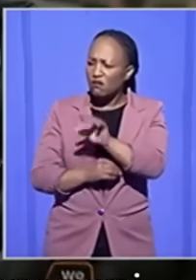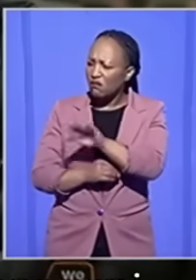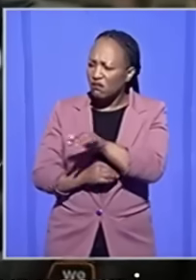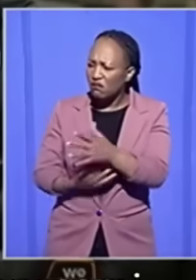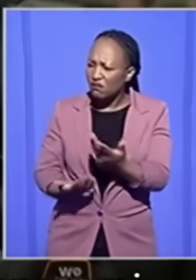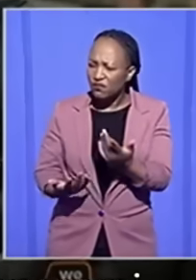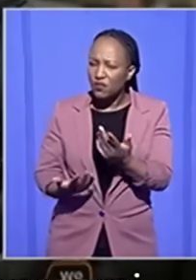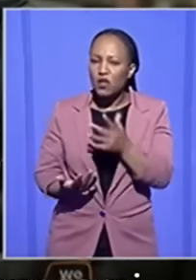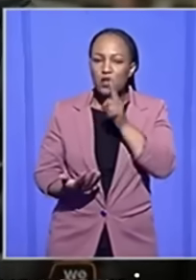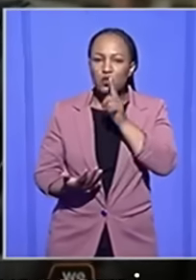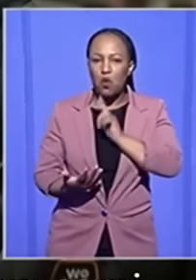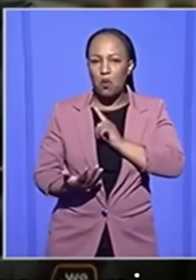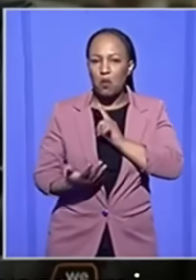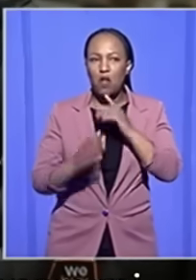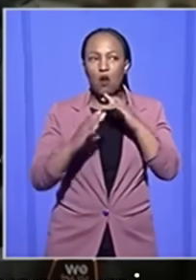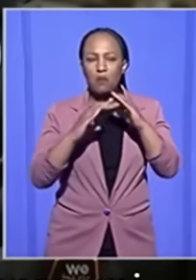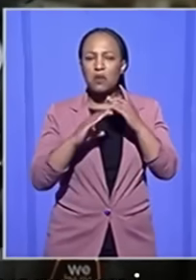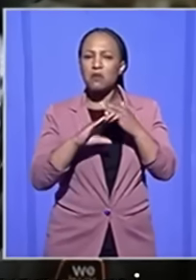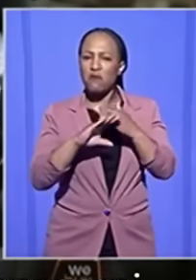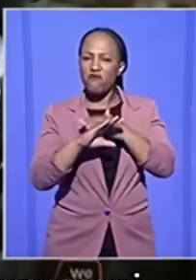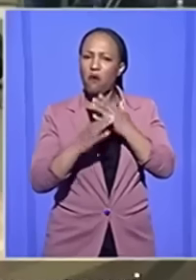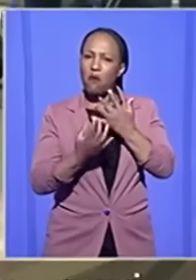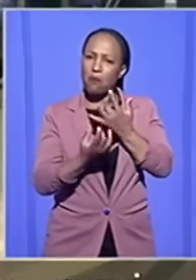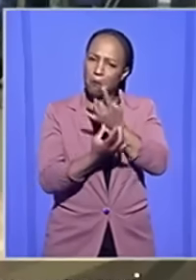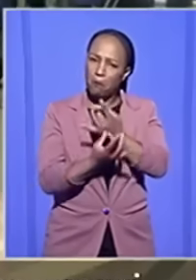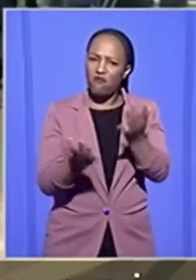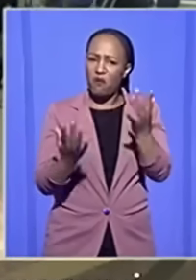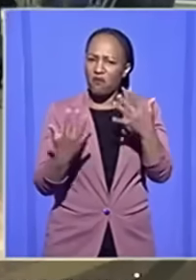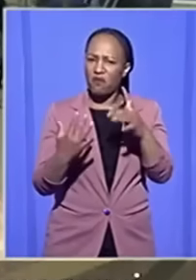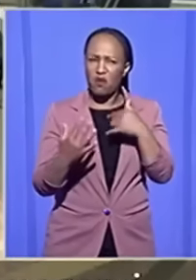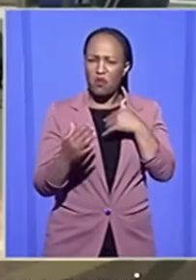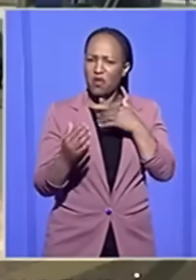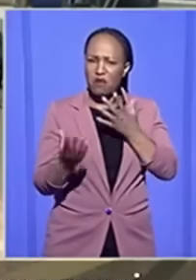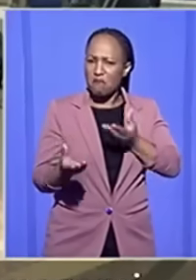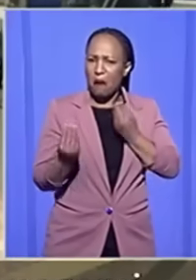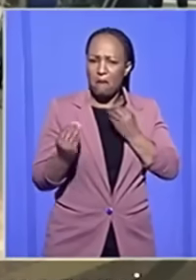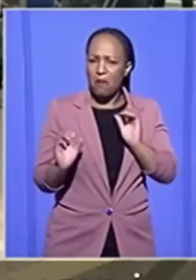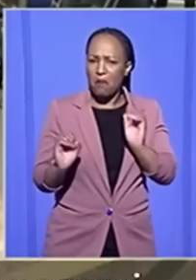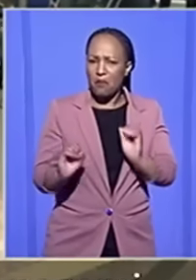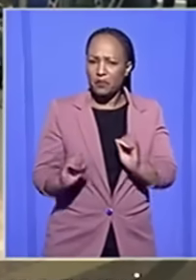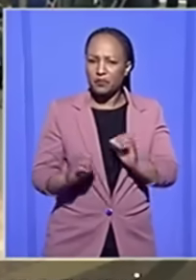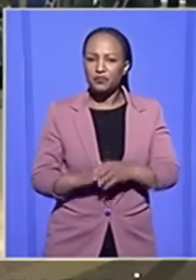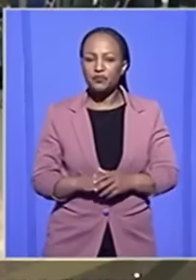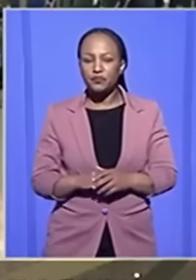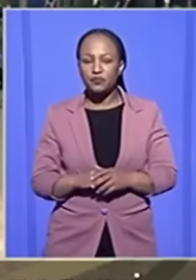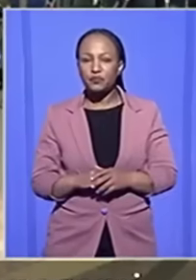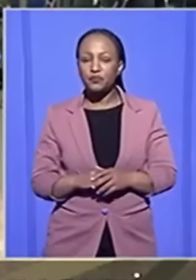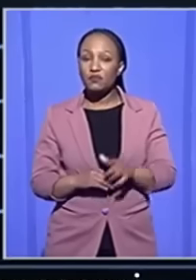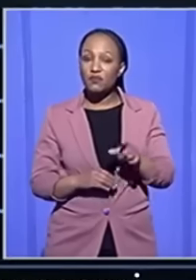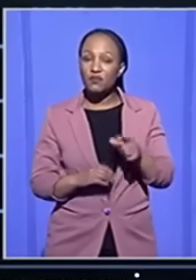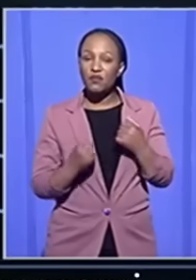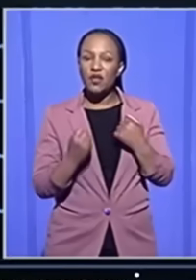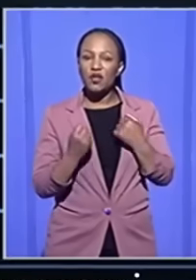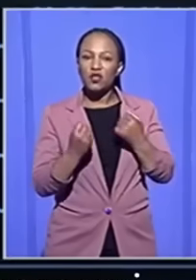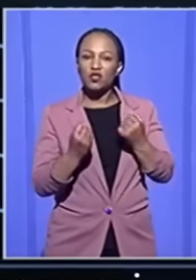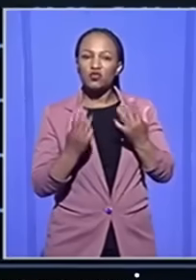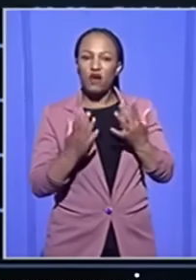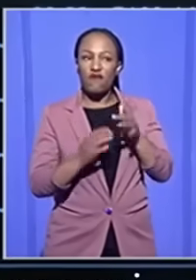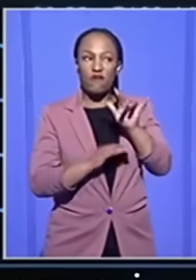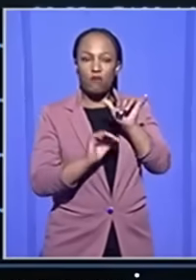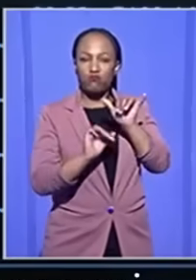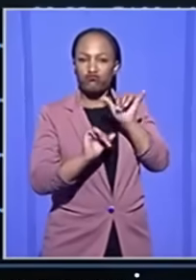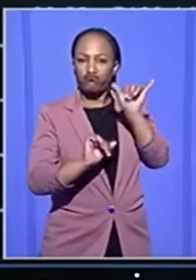the communication was sent out before, but we never received it. Bafofisi ba o e leng ditokololo tsa mokgatlho wa badiri wa Solidarity ba